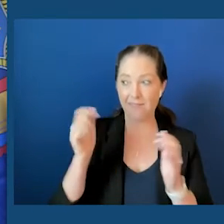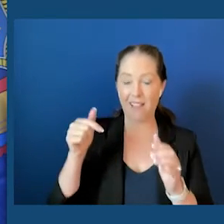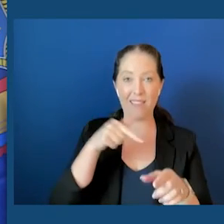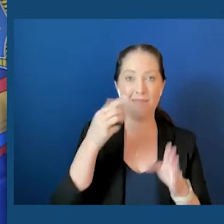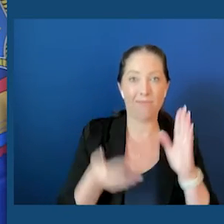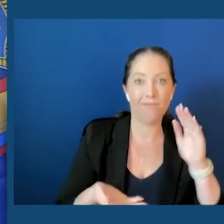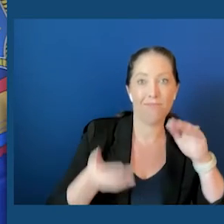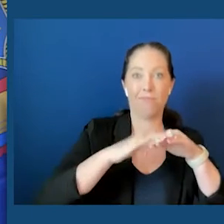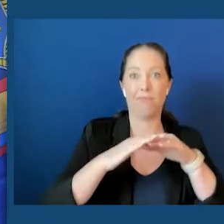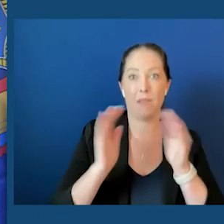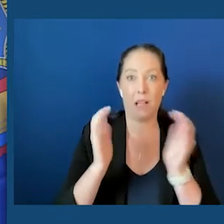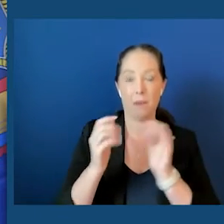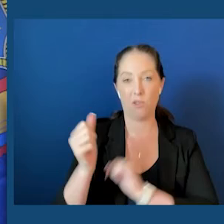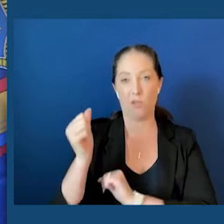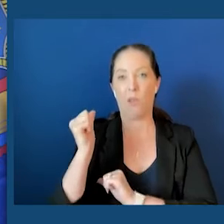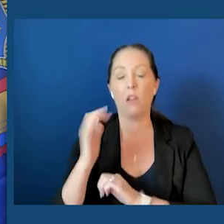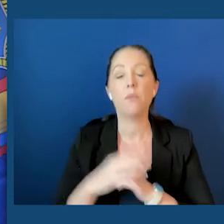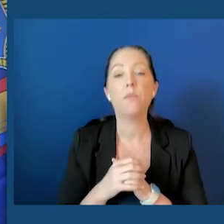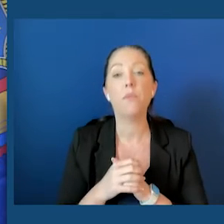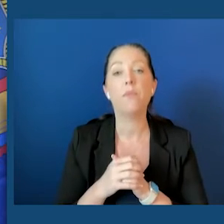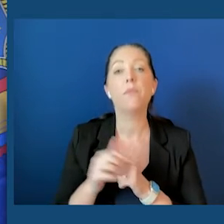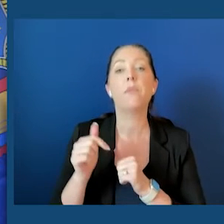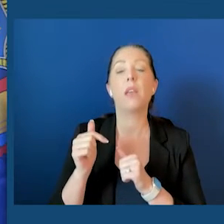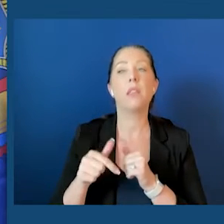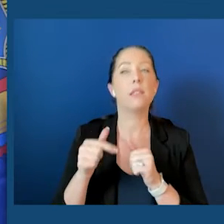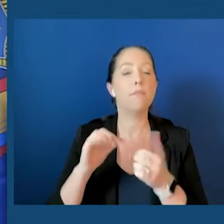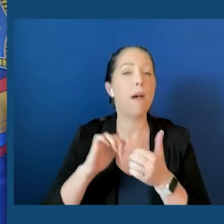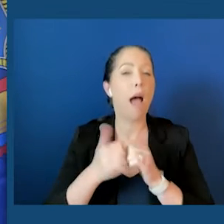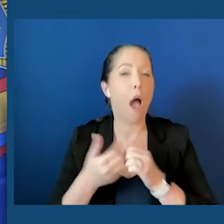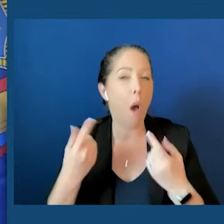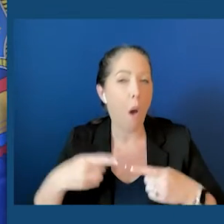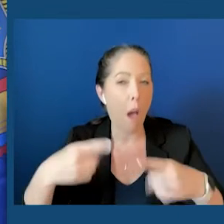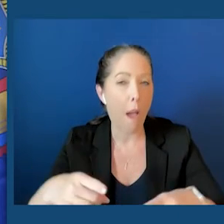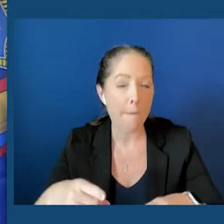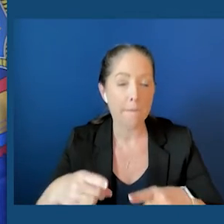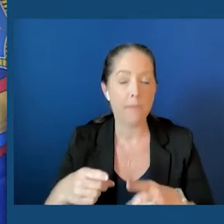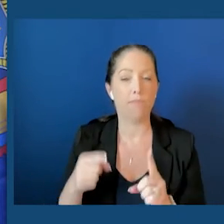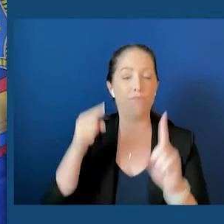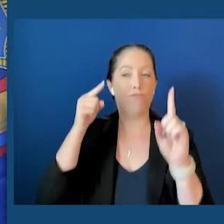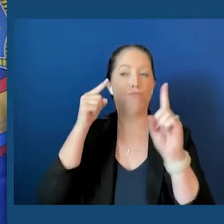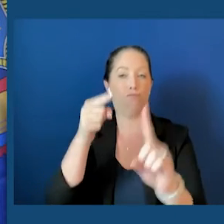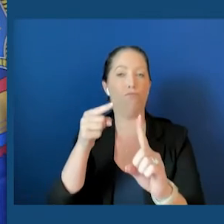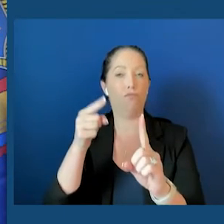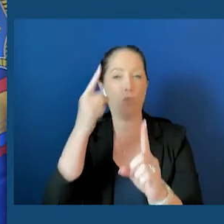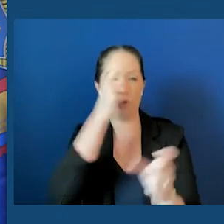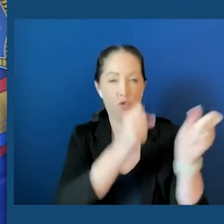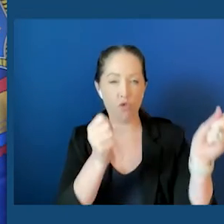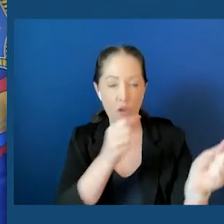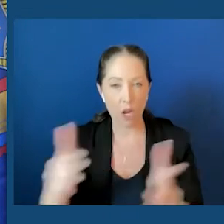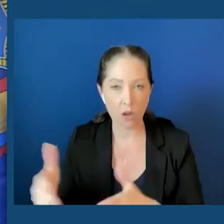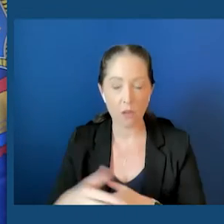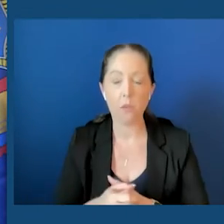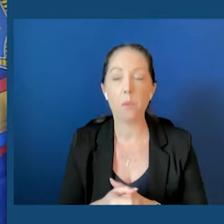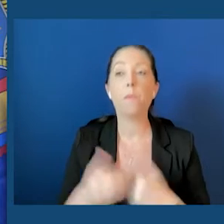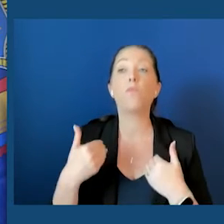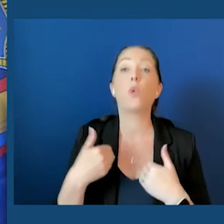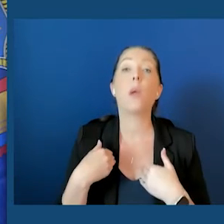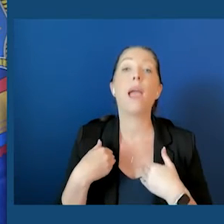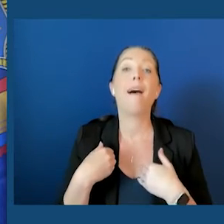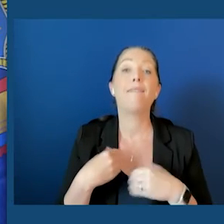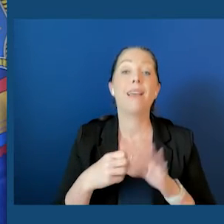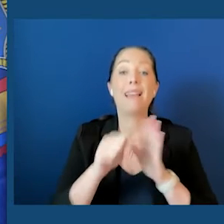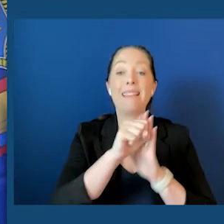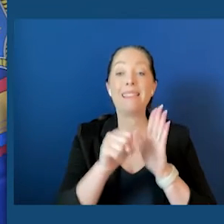our target-related strategies. We've formed the Interstate Task Force on Illegal Guns